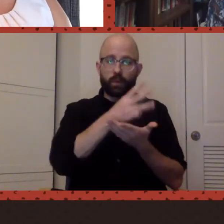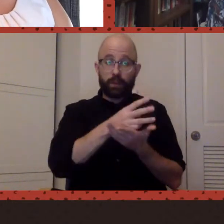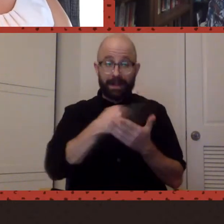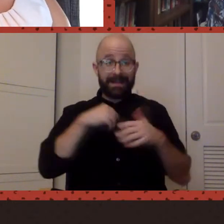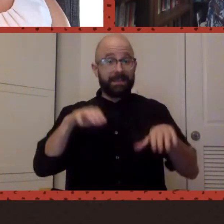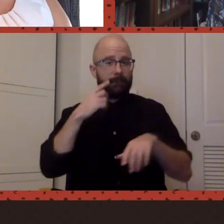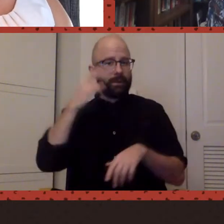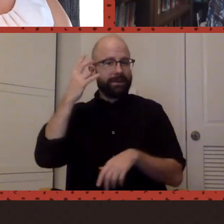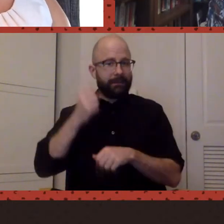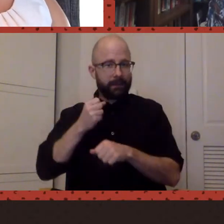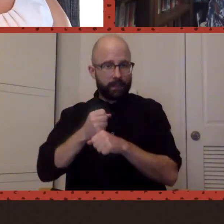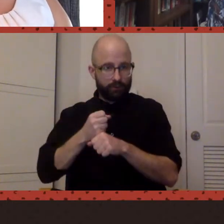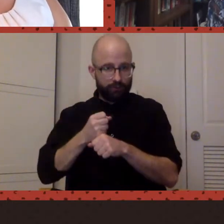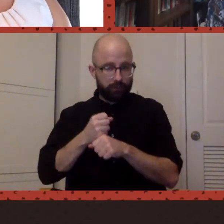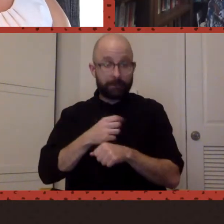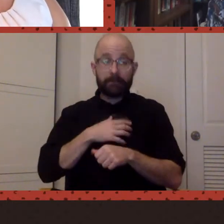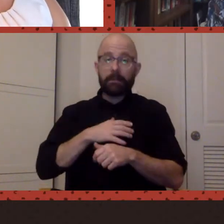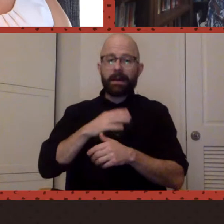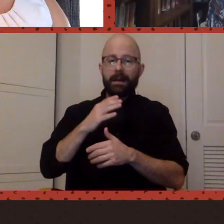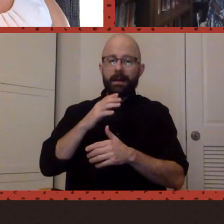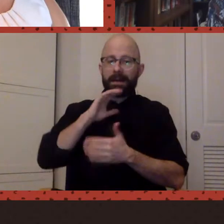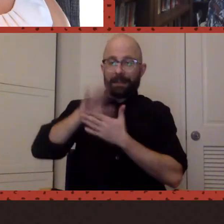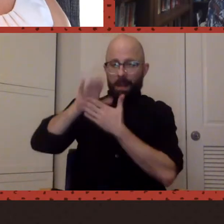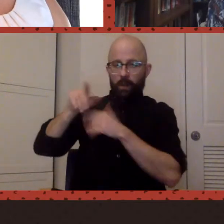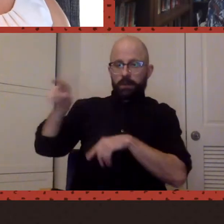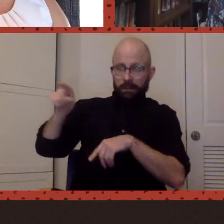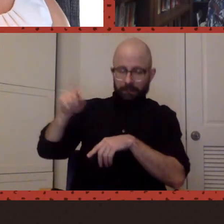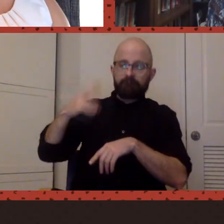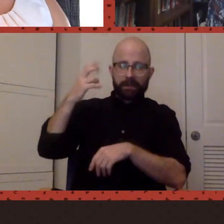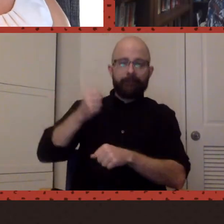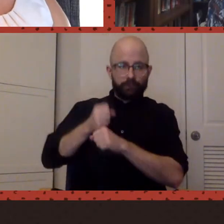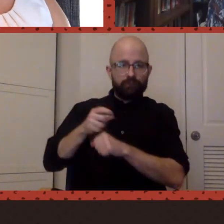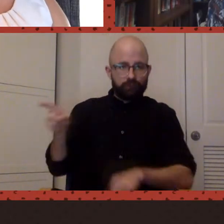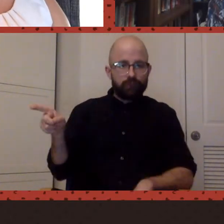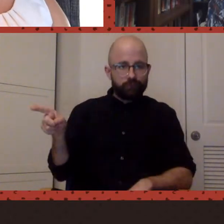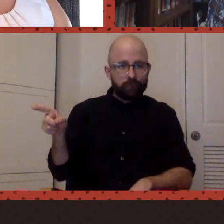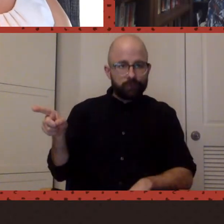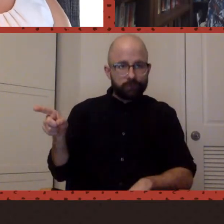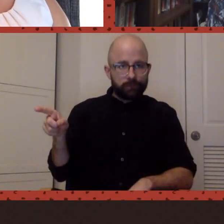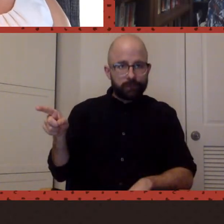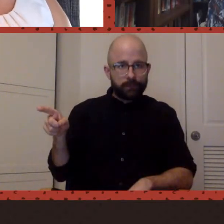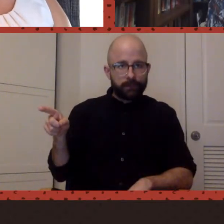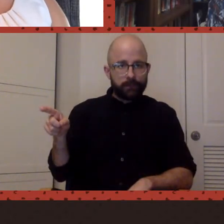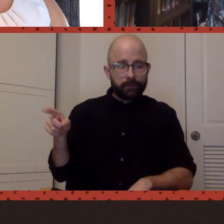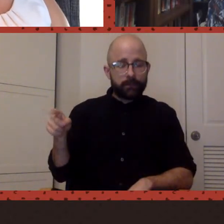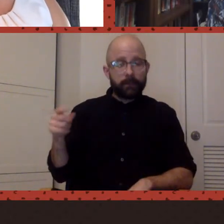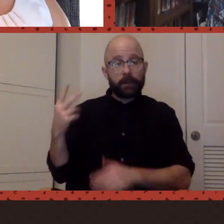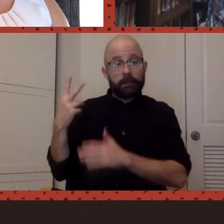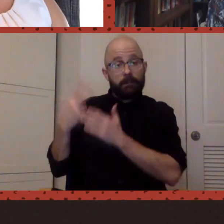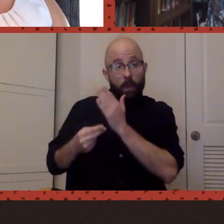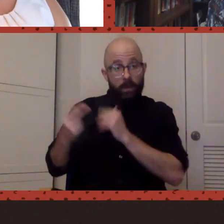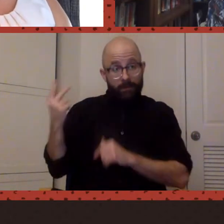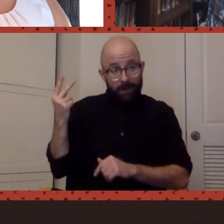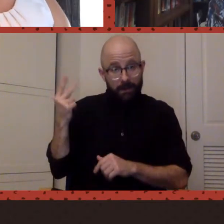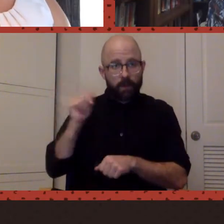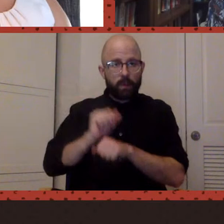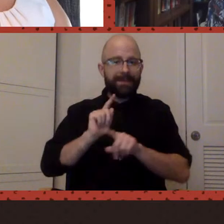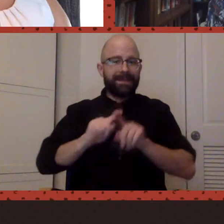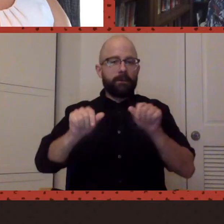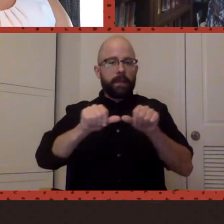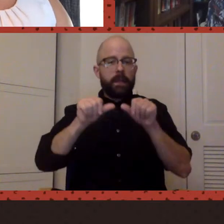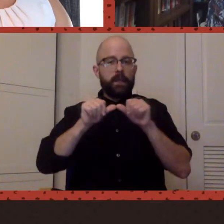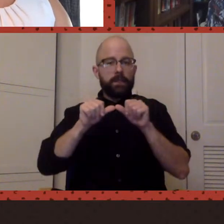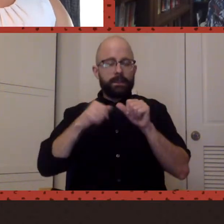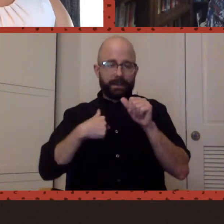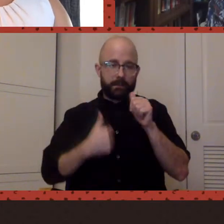spouse did social work, and where we worked with, both of us worked in different areas. I